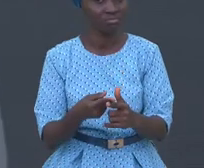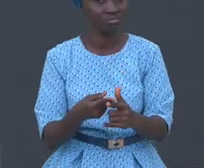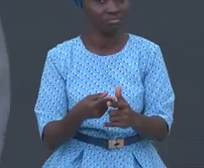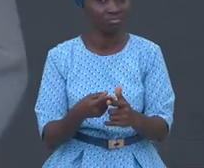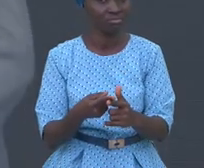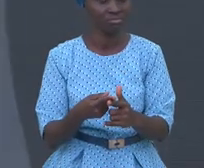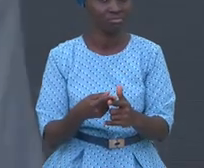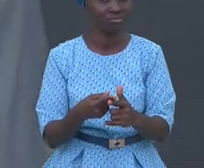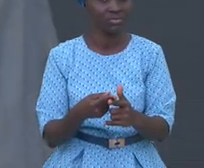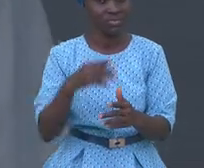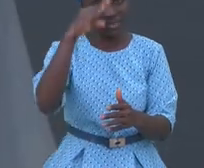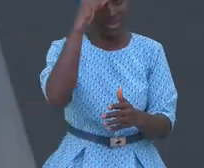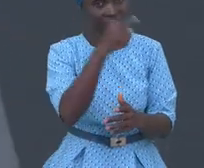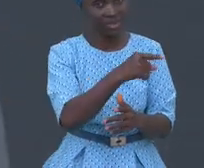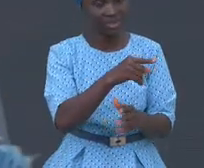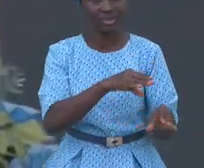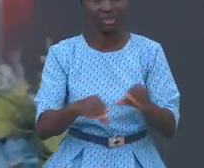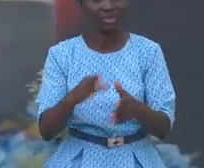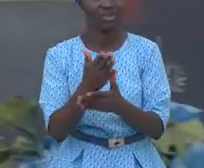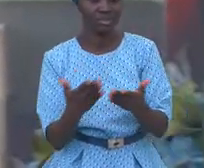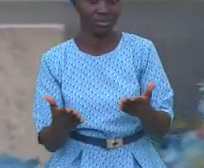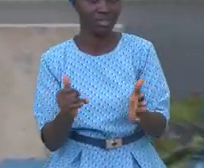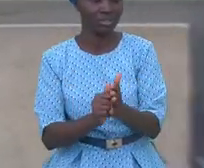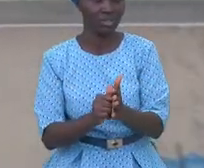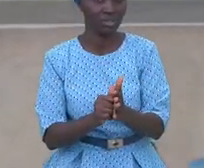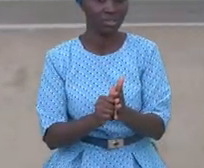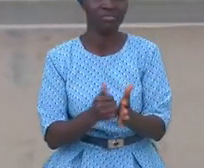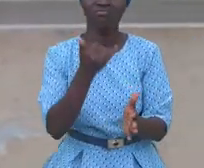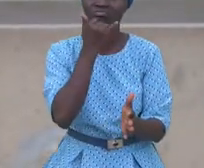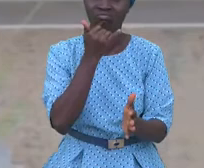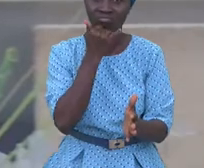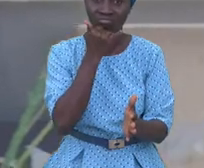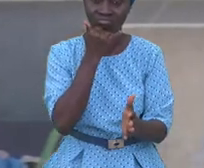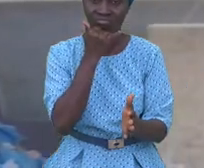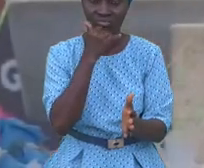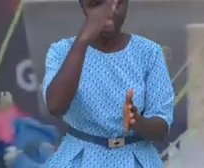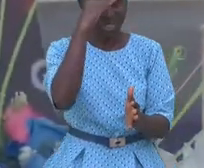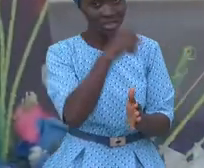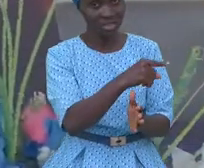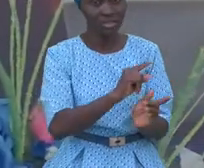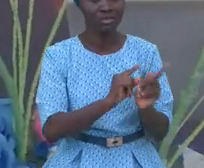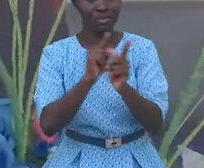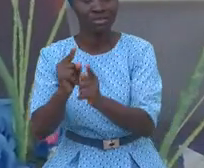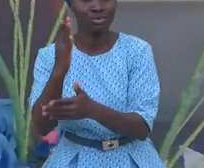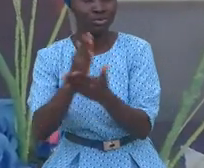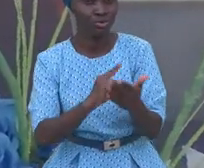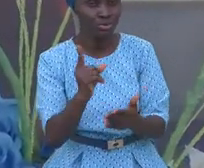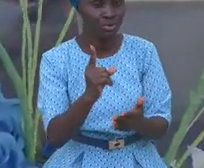he did something he shouldn't have done. He went somewhere he shouldn't have